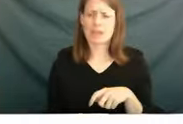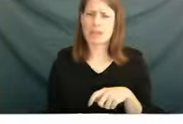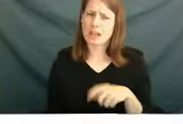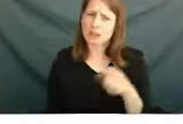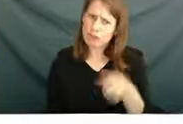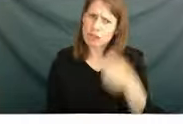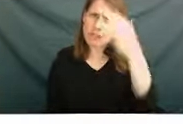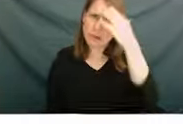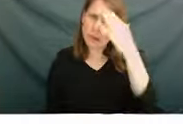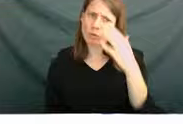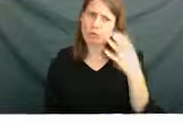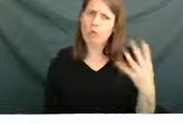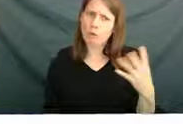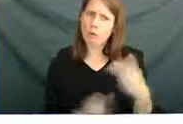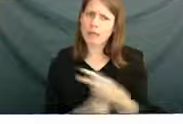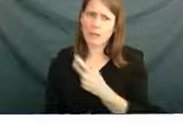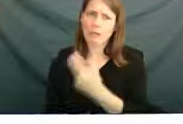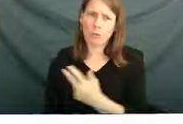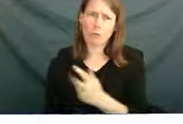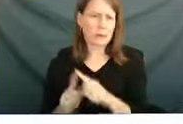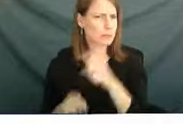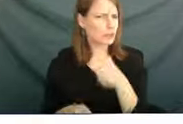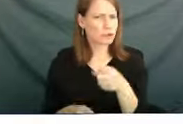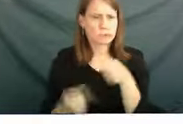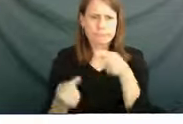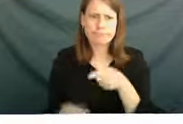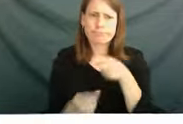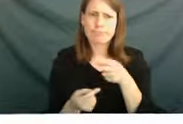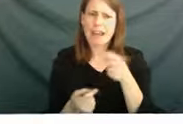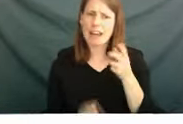be if they were worth 3?